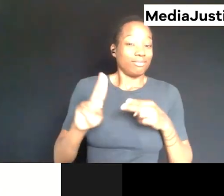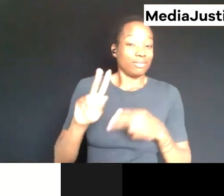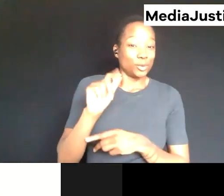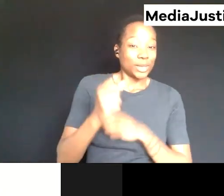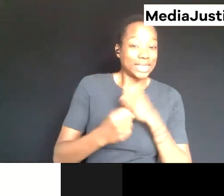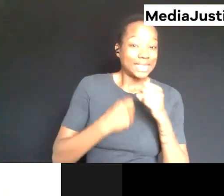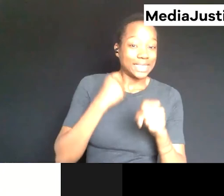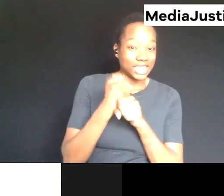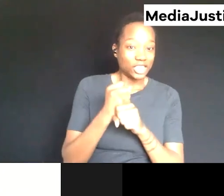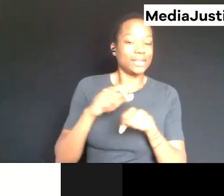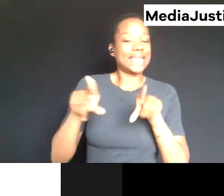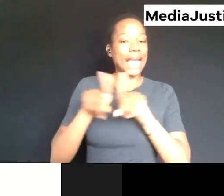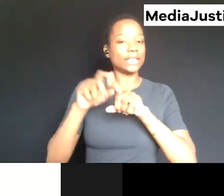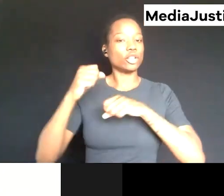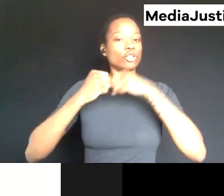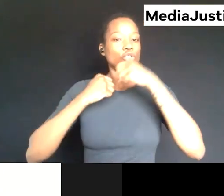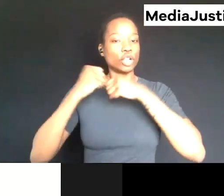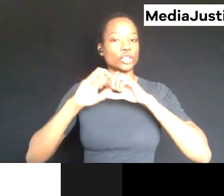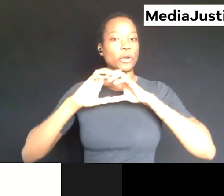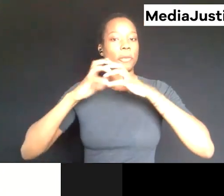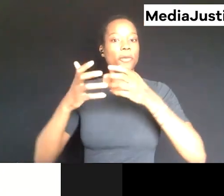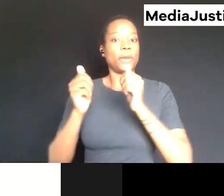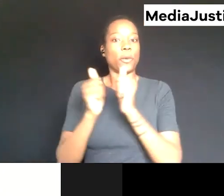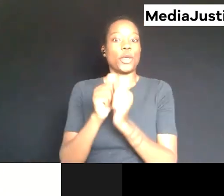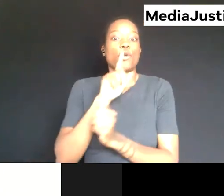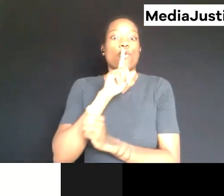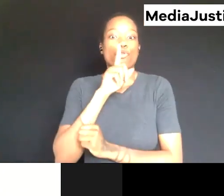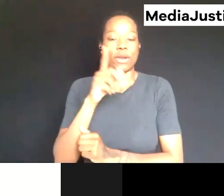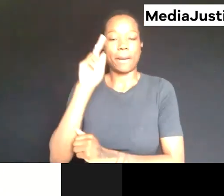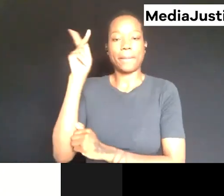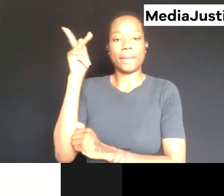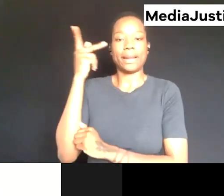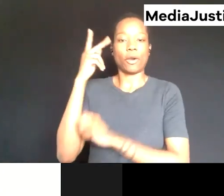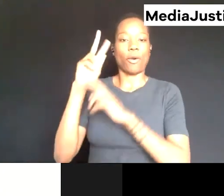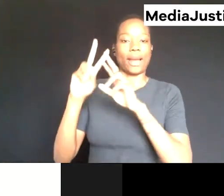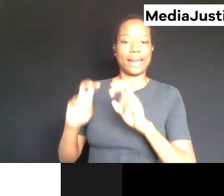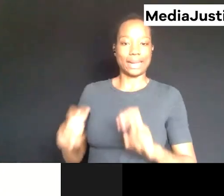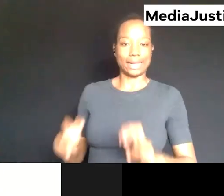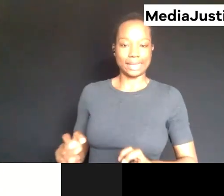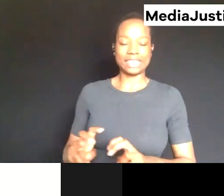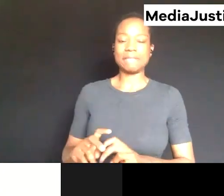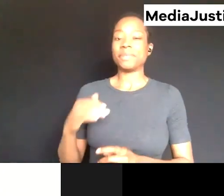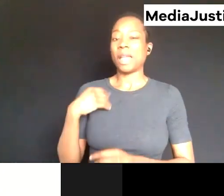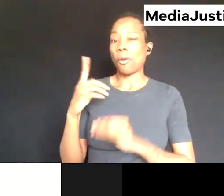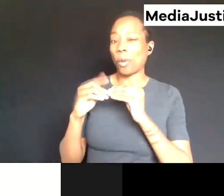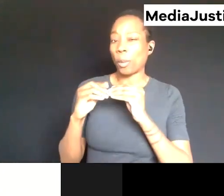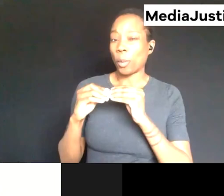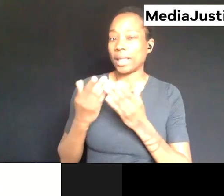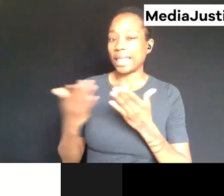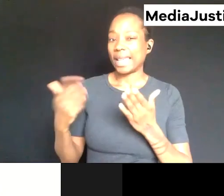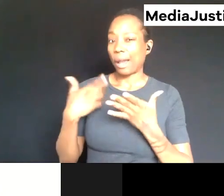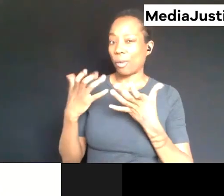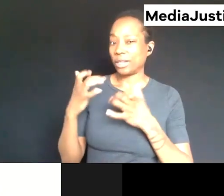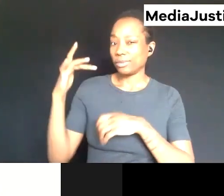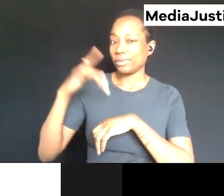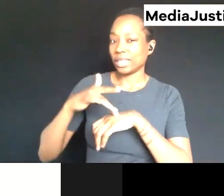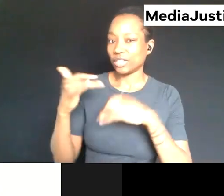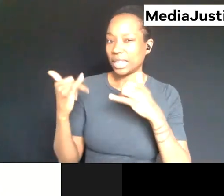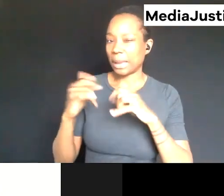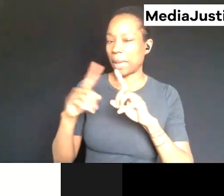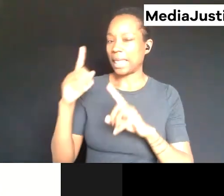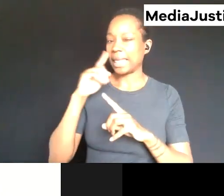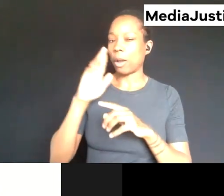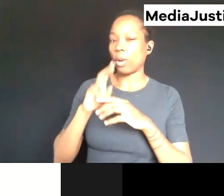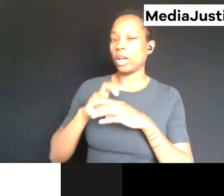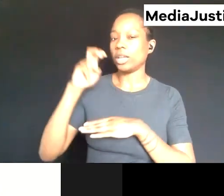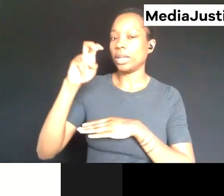political analysis. I had one more, thing that I was going to run through for today, but I think I'm going to jump ahead and close us out